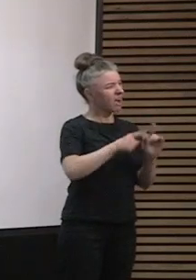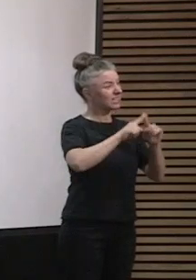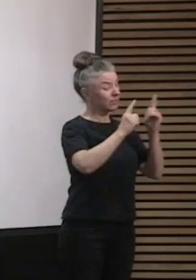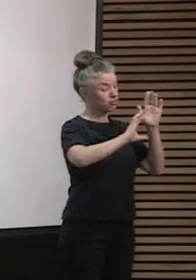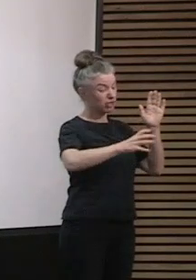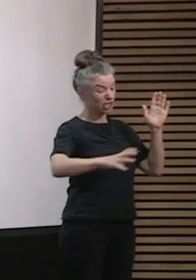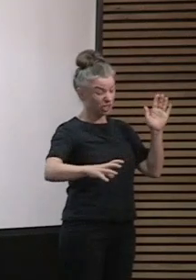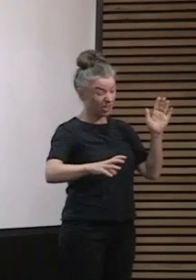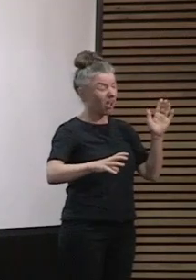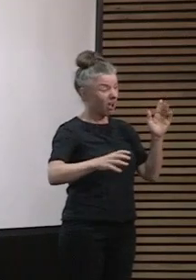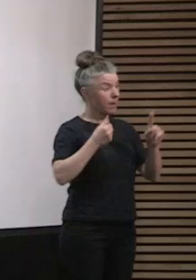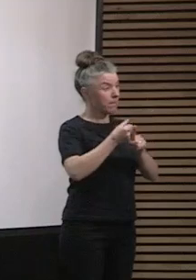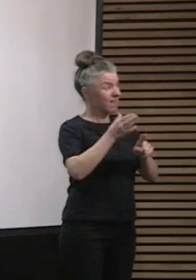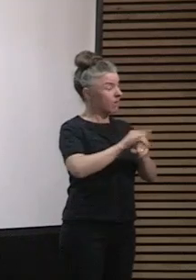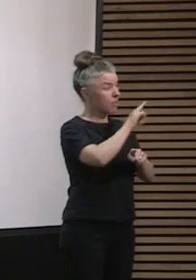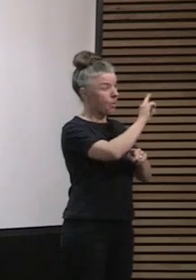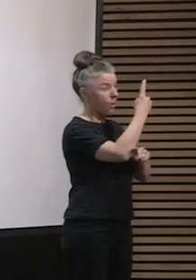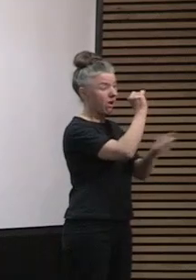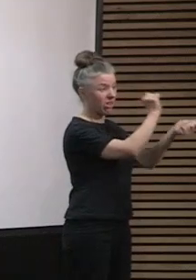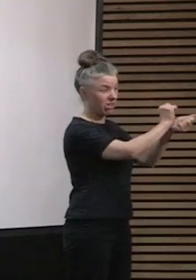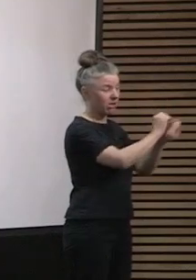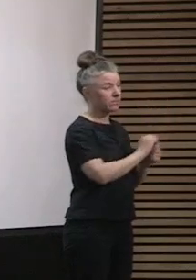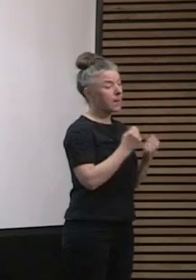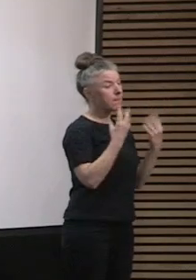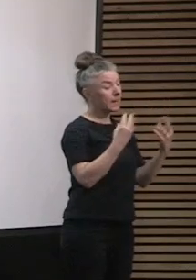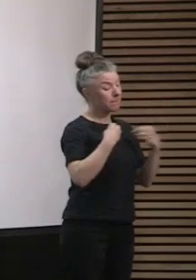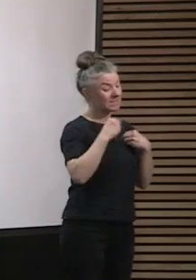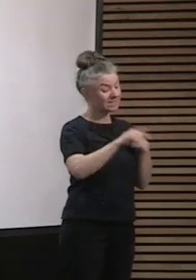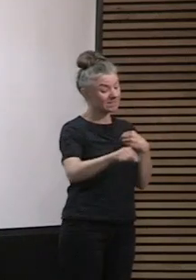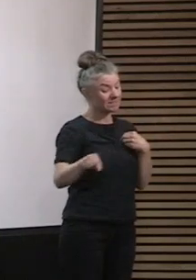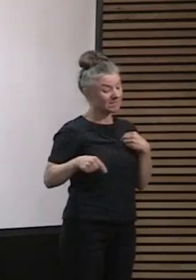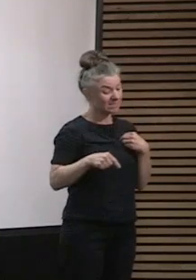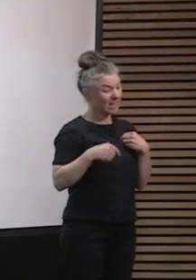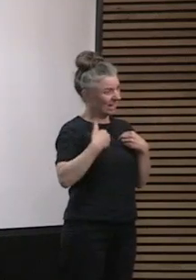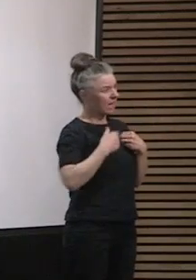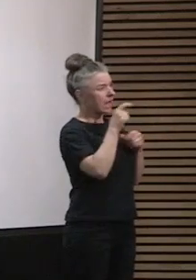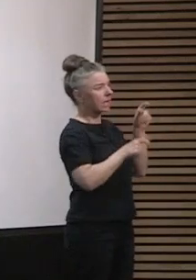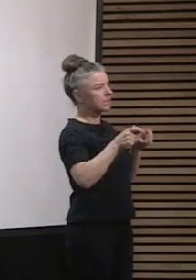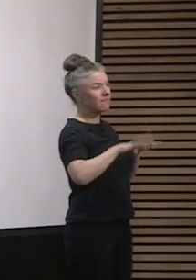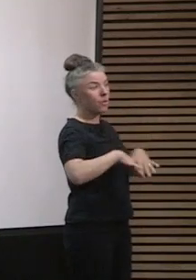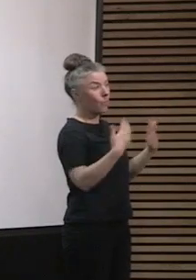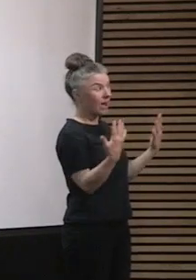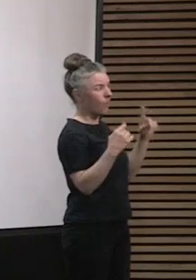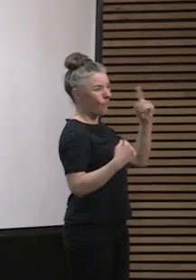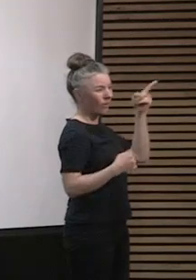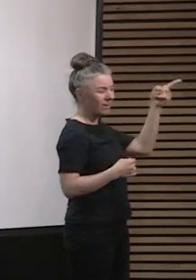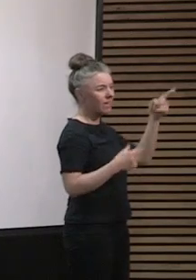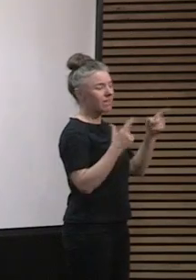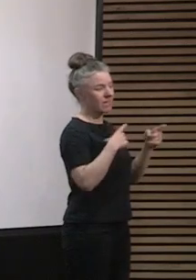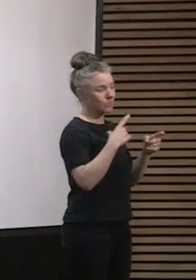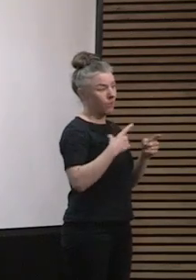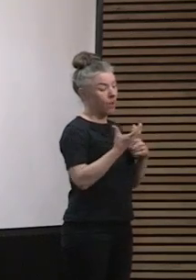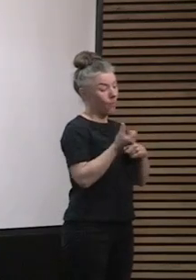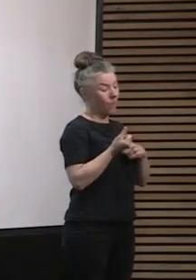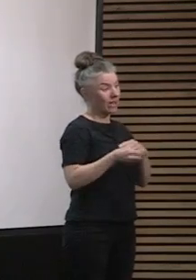New Zealand. A lot of businesses outside of Auckland rely on customers from Auckland. So making the wage subsidy nationwide is also